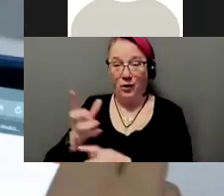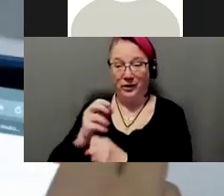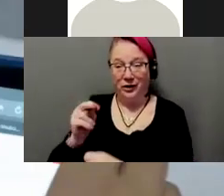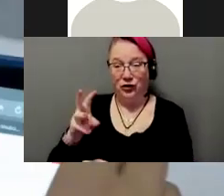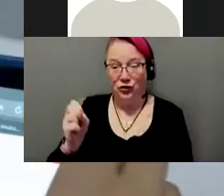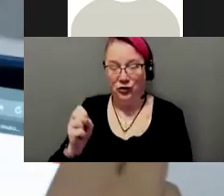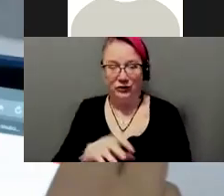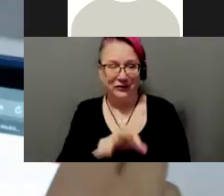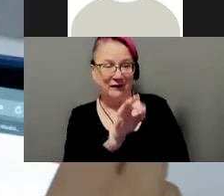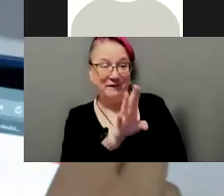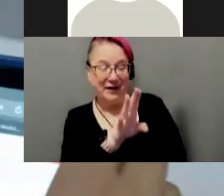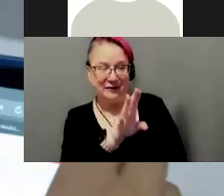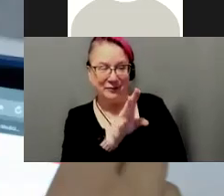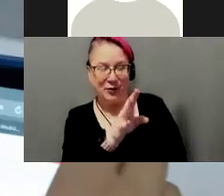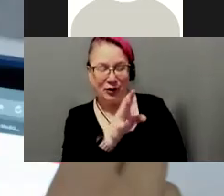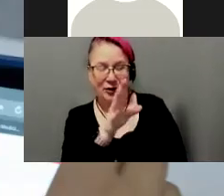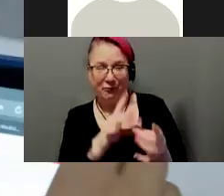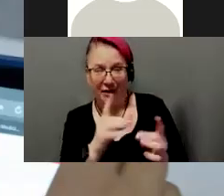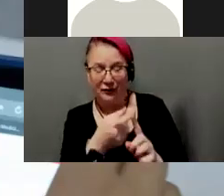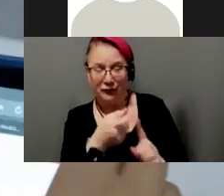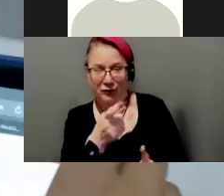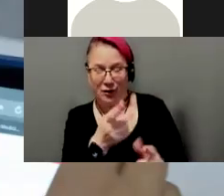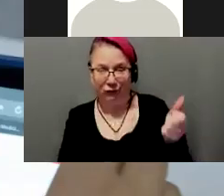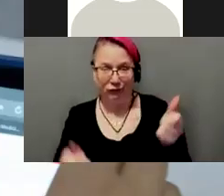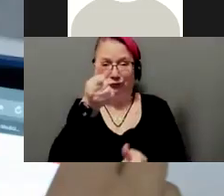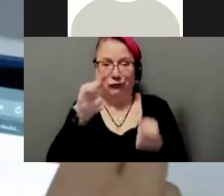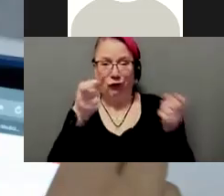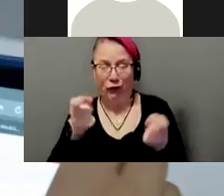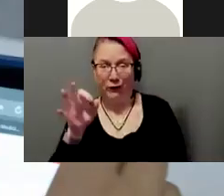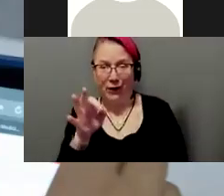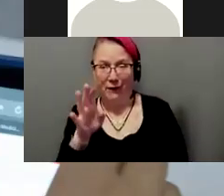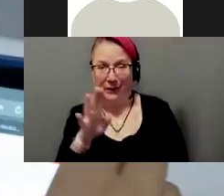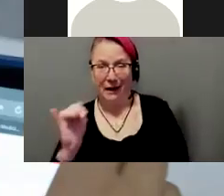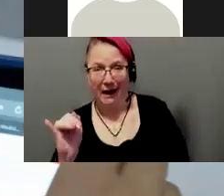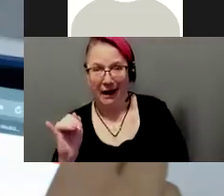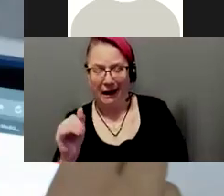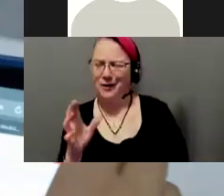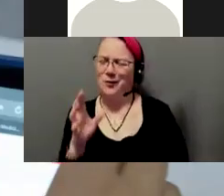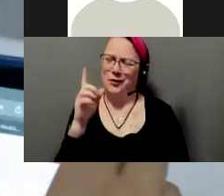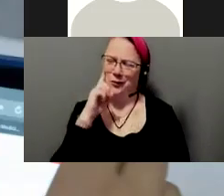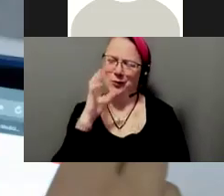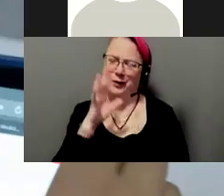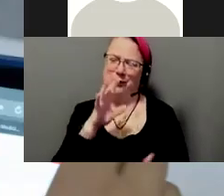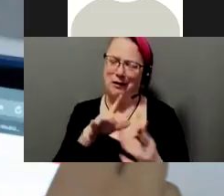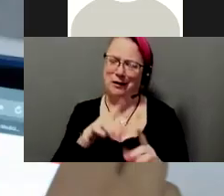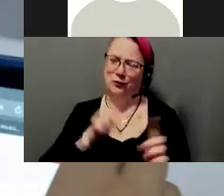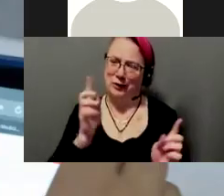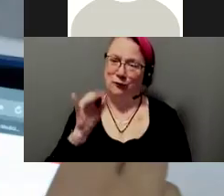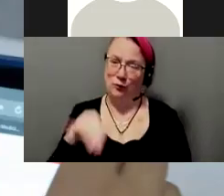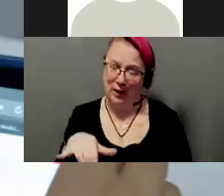message from the director of the FBI? Or is it more likely that the FBI would contact you a different way? Those kinds of things.